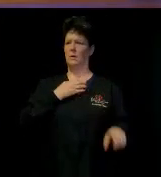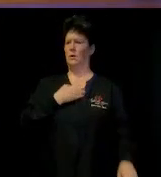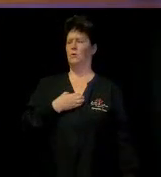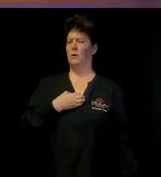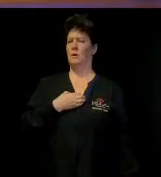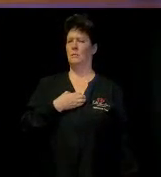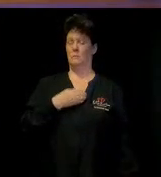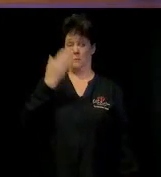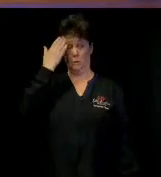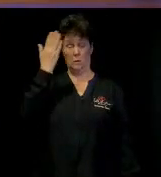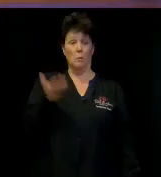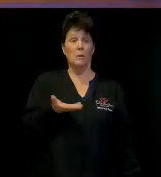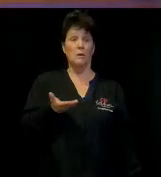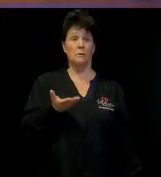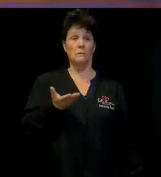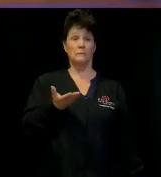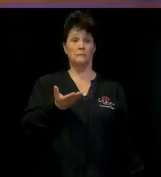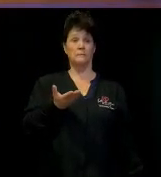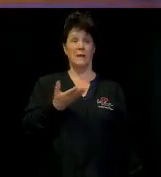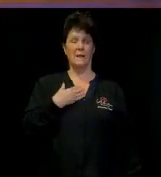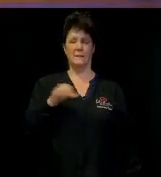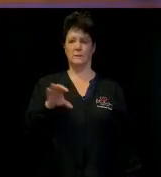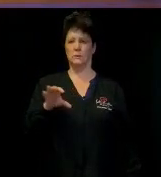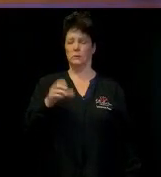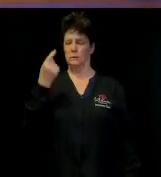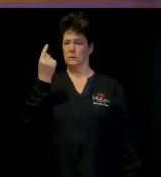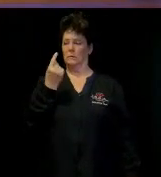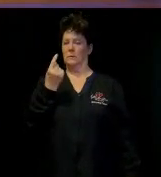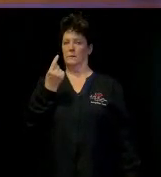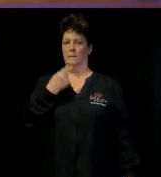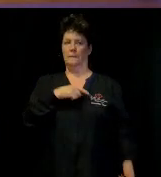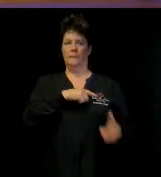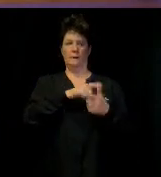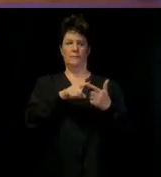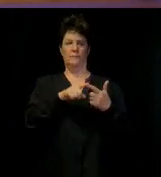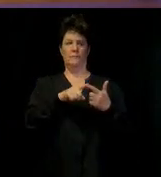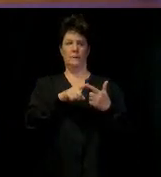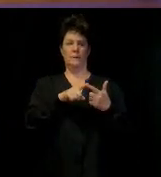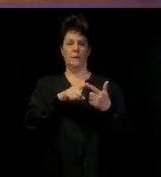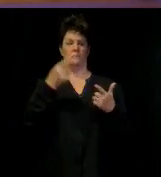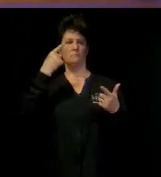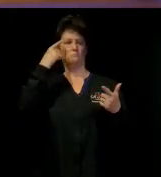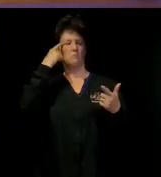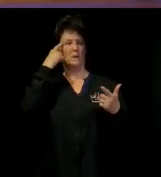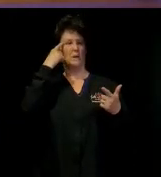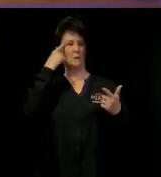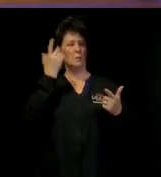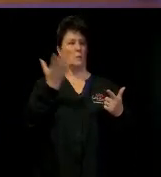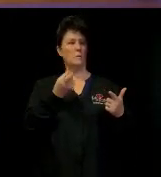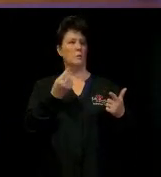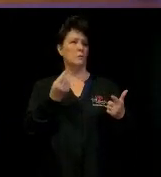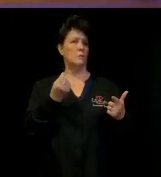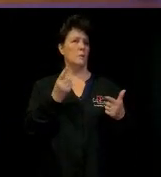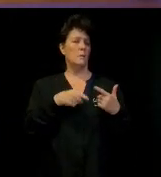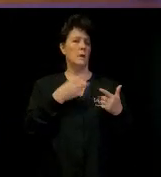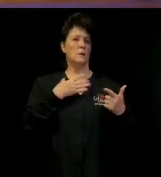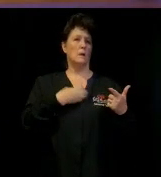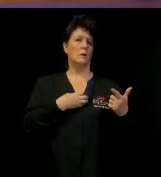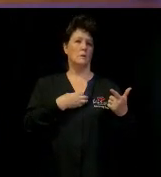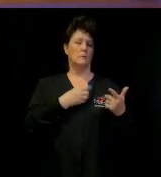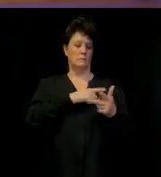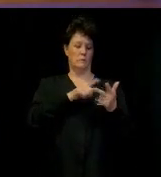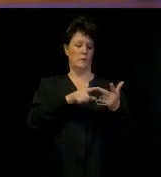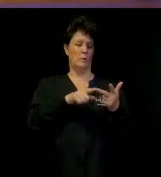what? You're like, man, I got to do something. Two, now I got to think about what I'm going to do about this hunger.